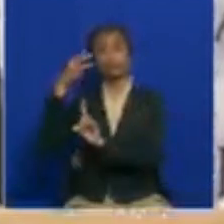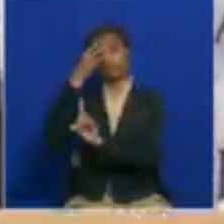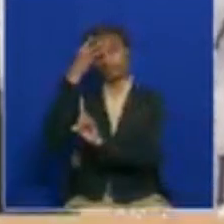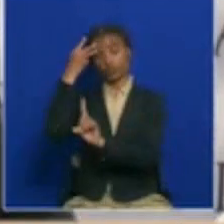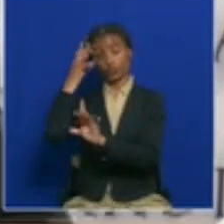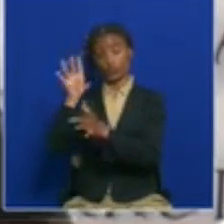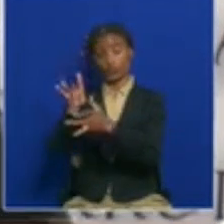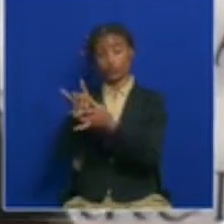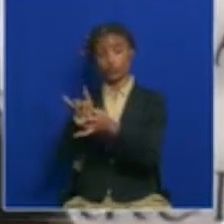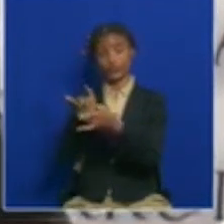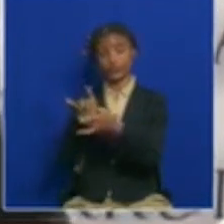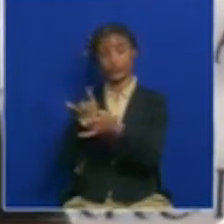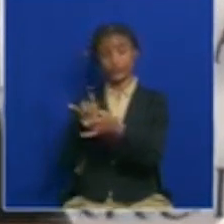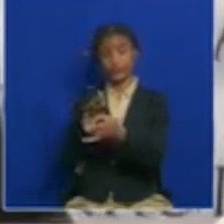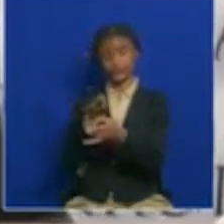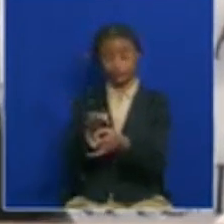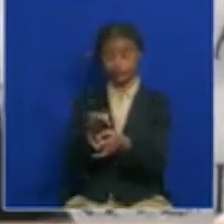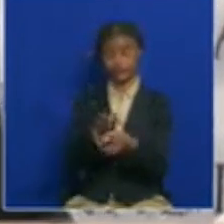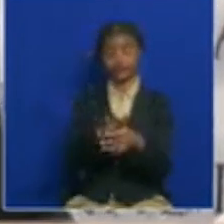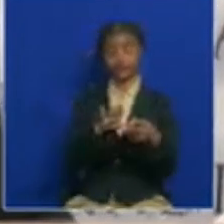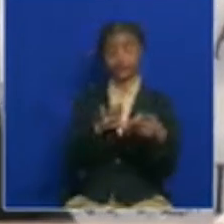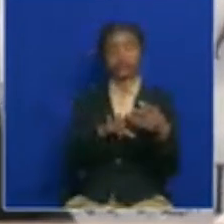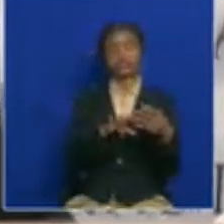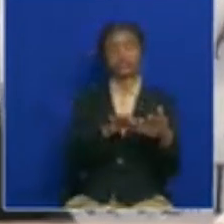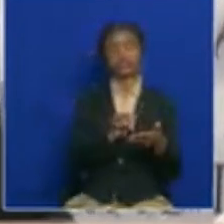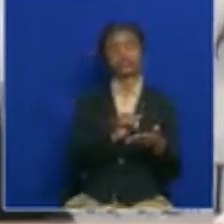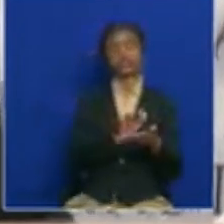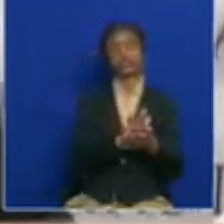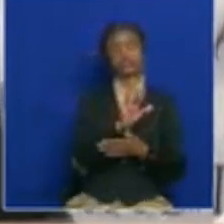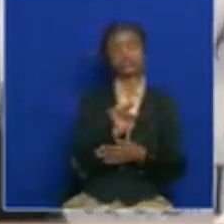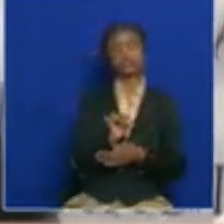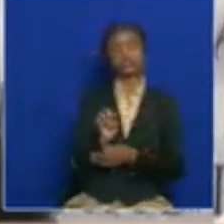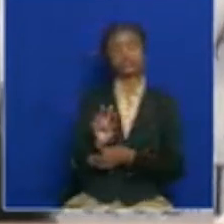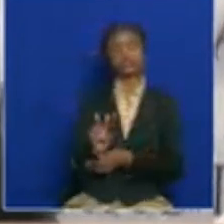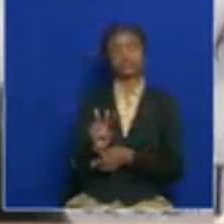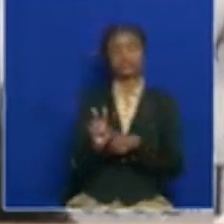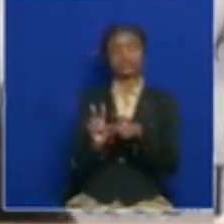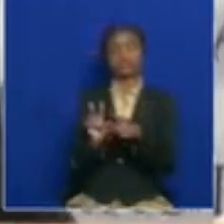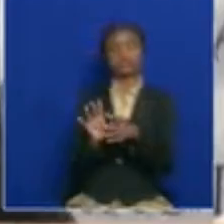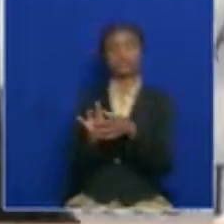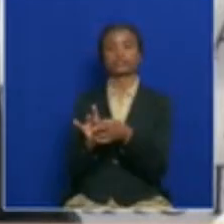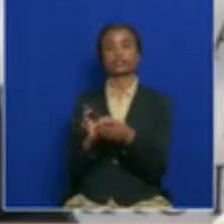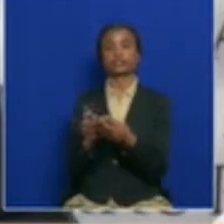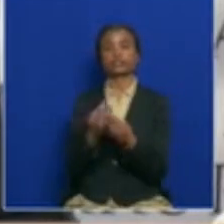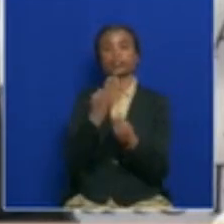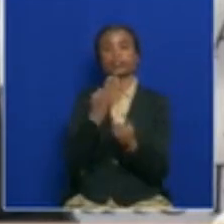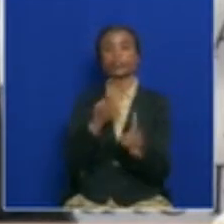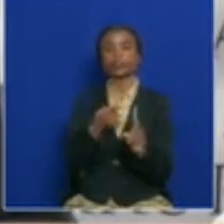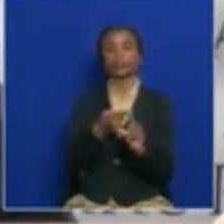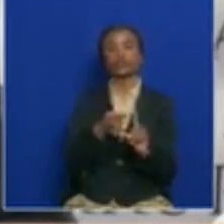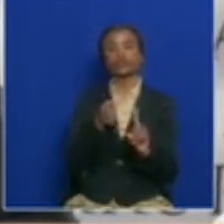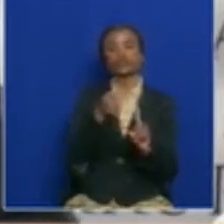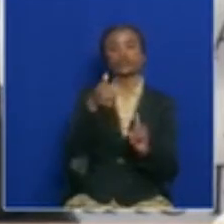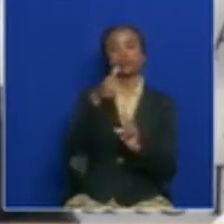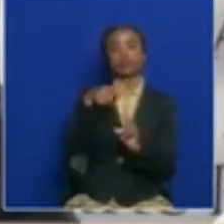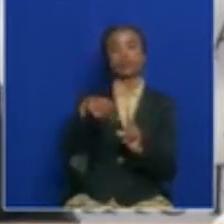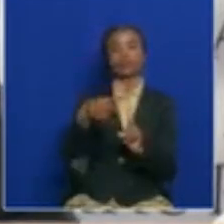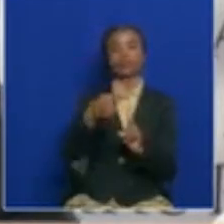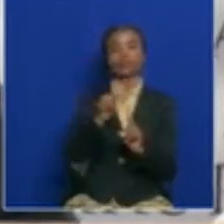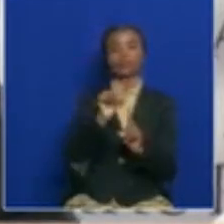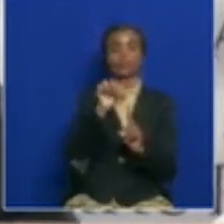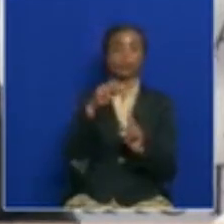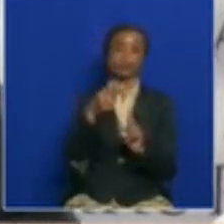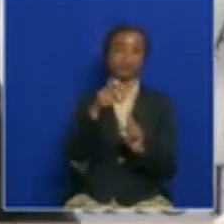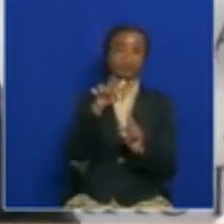your relationship, if any, with General Pashani. At 15.6, misnumbered as